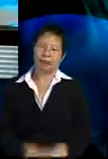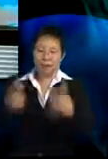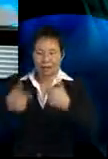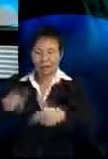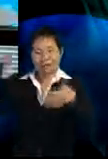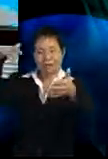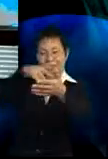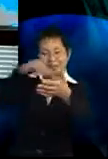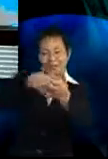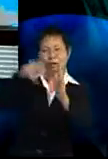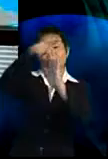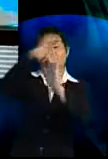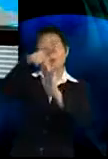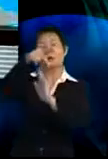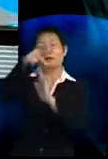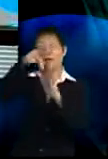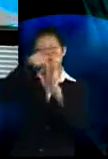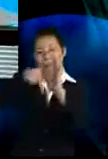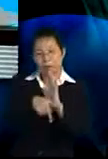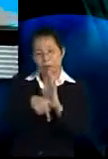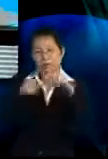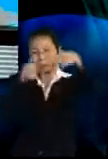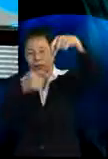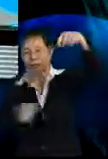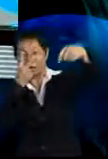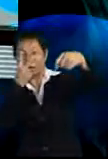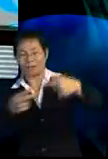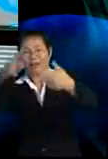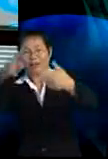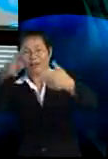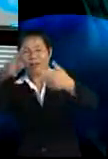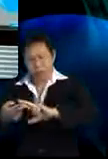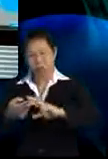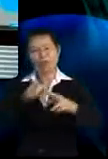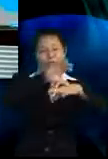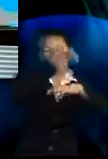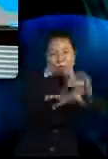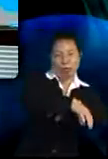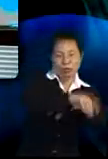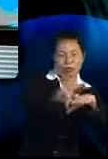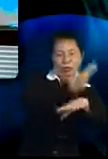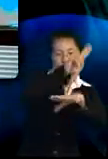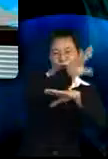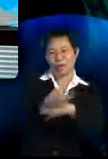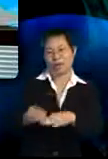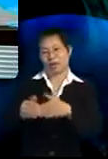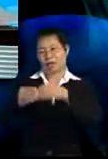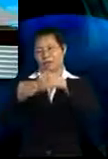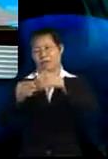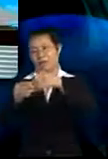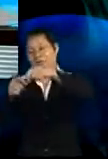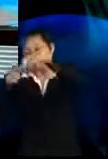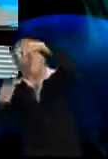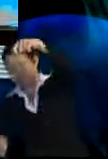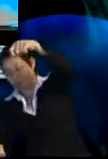Let's study the principle of a spring and see the relationship between the force exerted and the extension of a